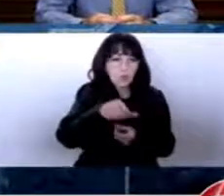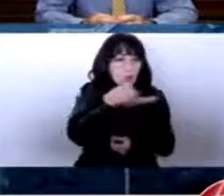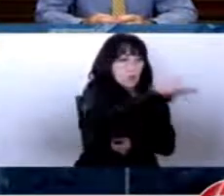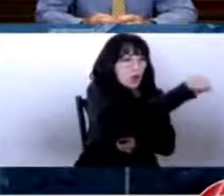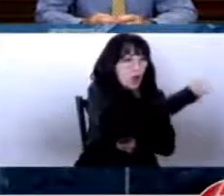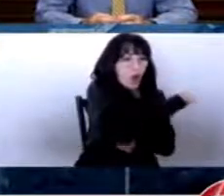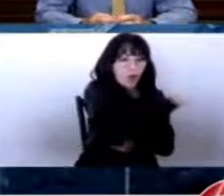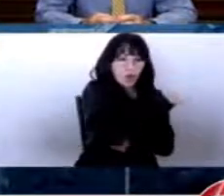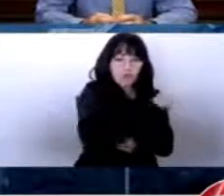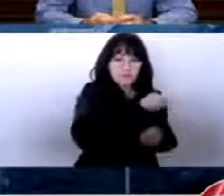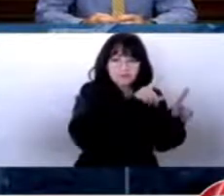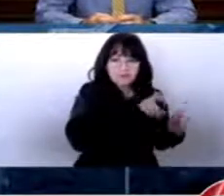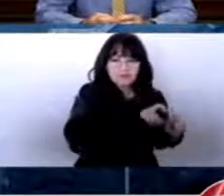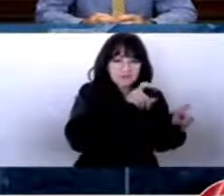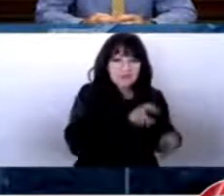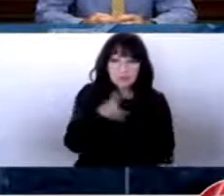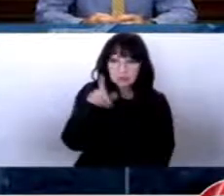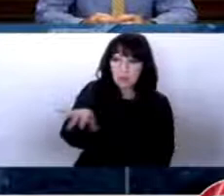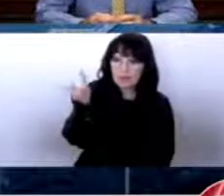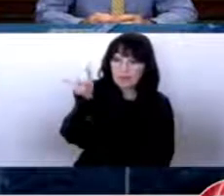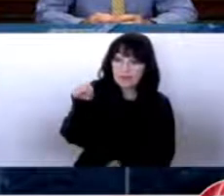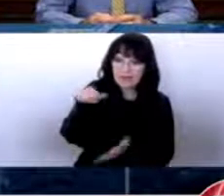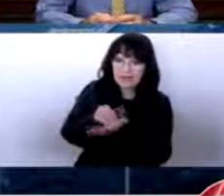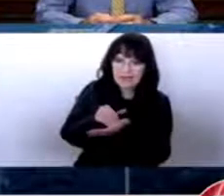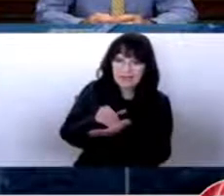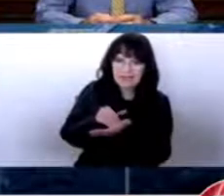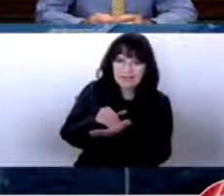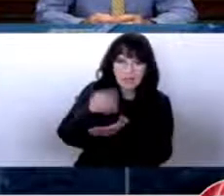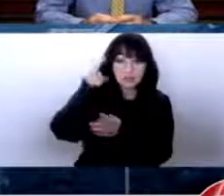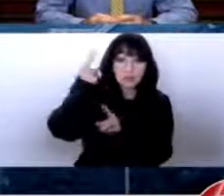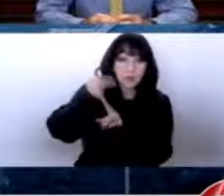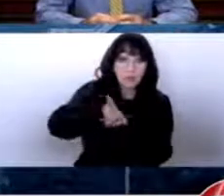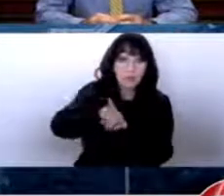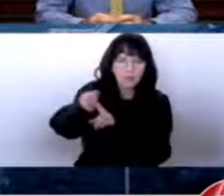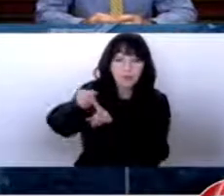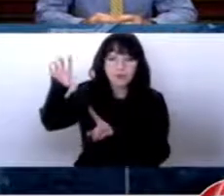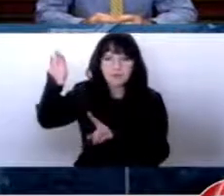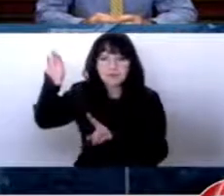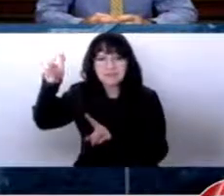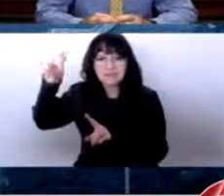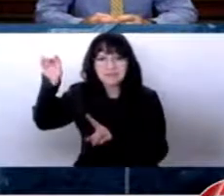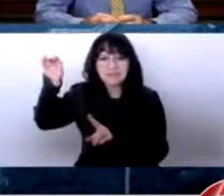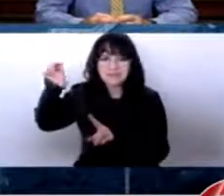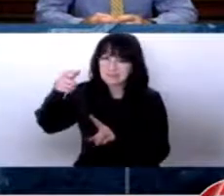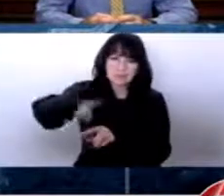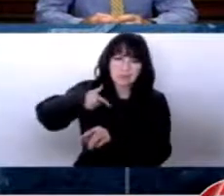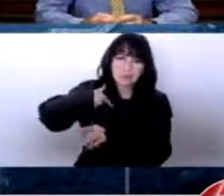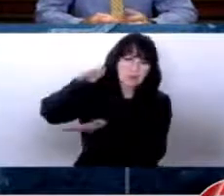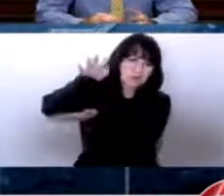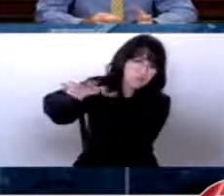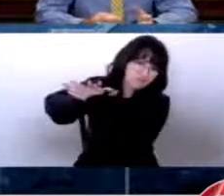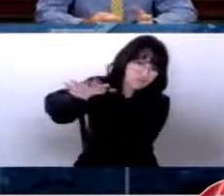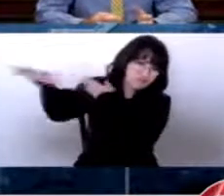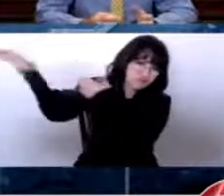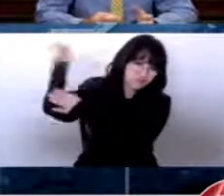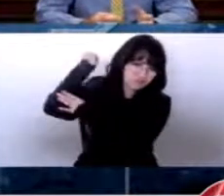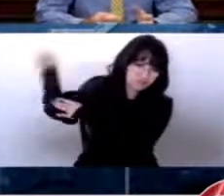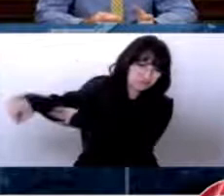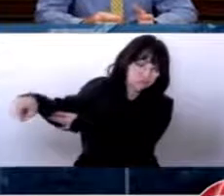we've blown right through the 80,000. And is that enough? It's not, but if we